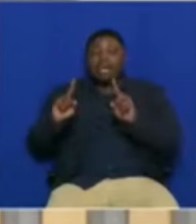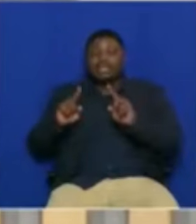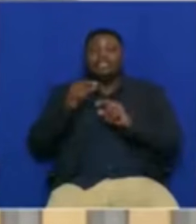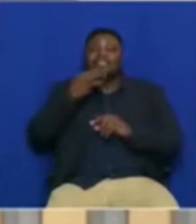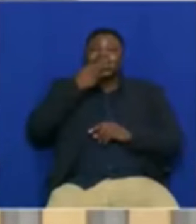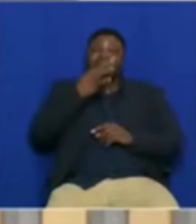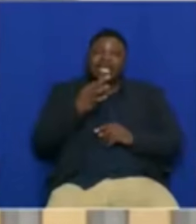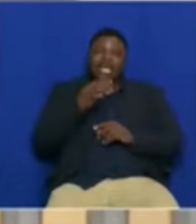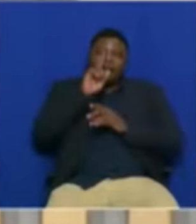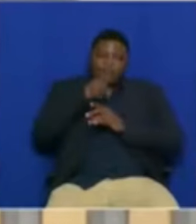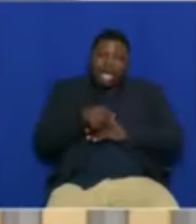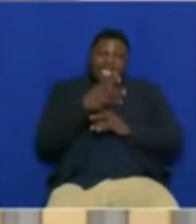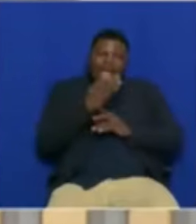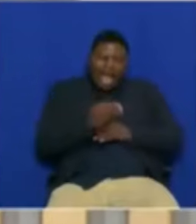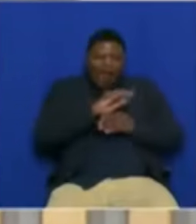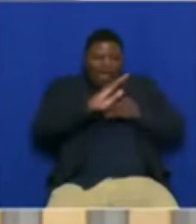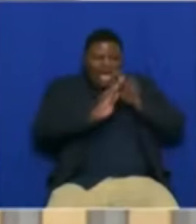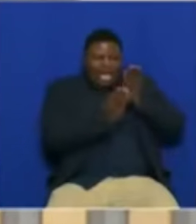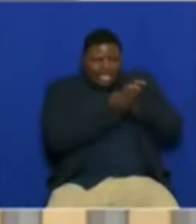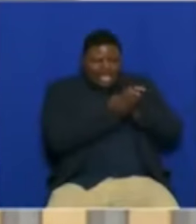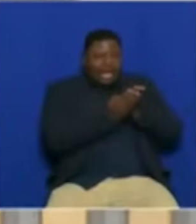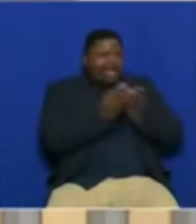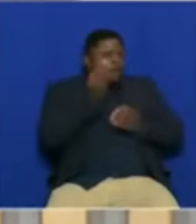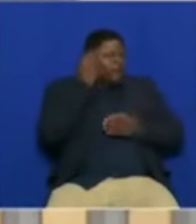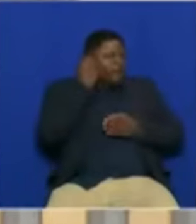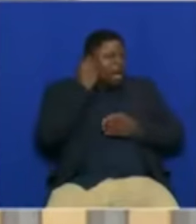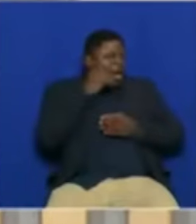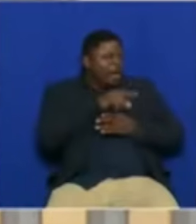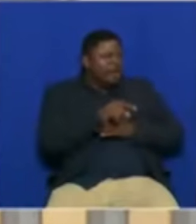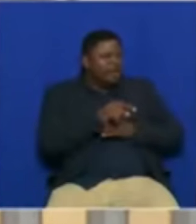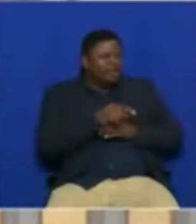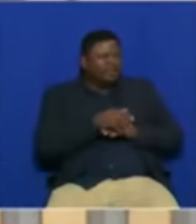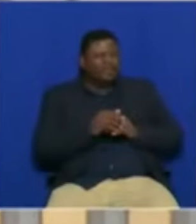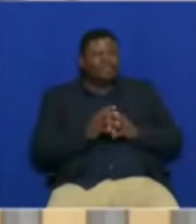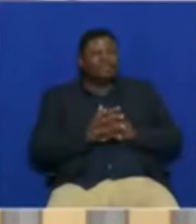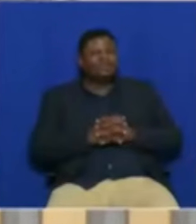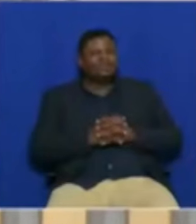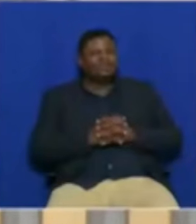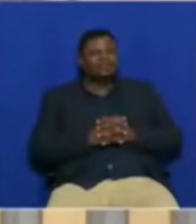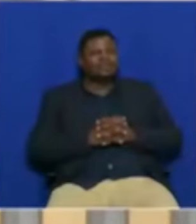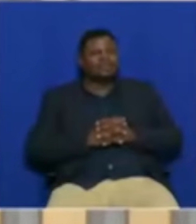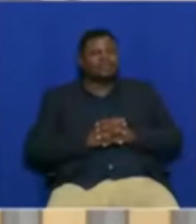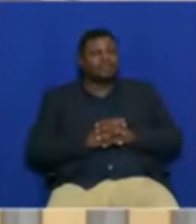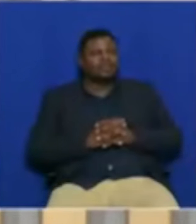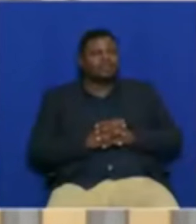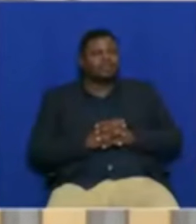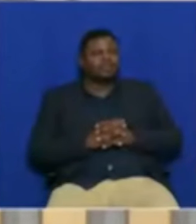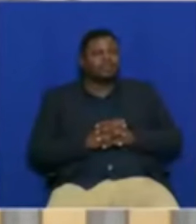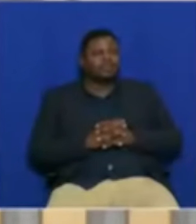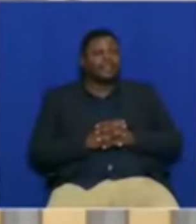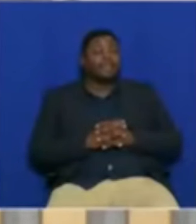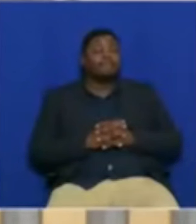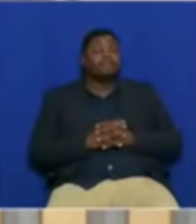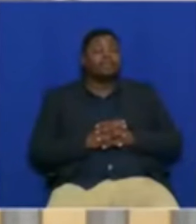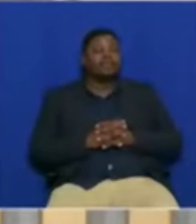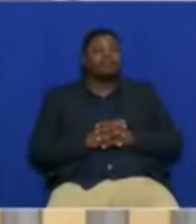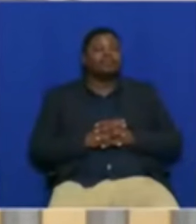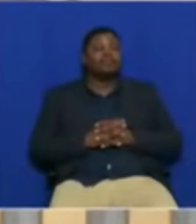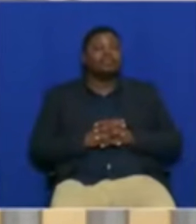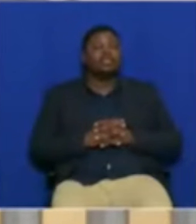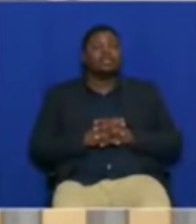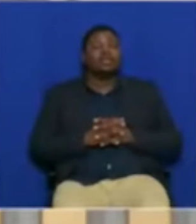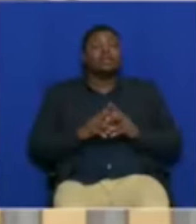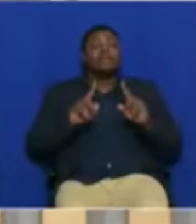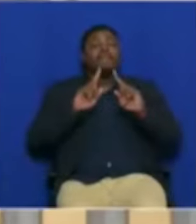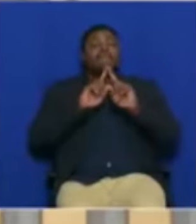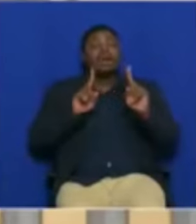But when you look at, just bear with me, when I'm looking at the report that is